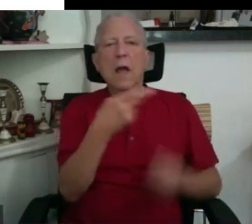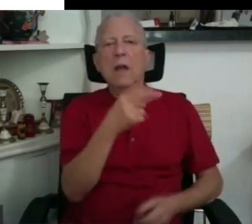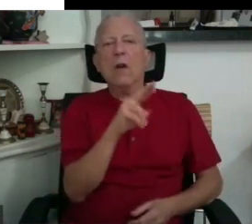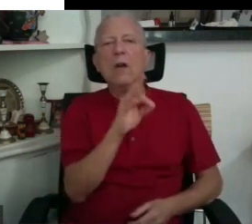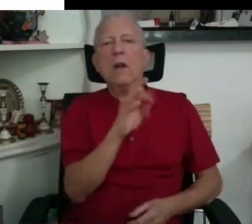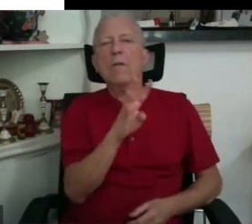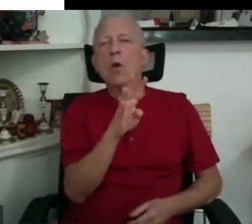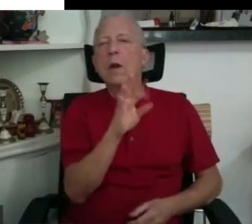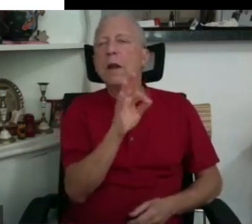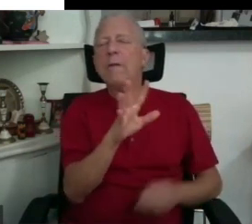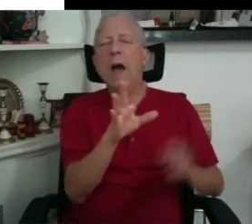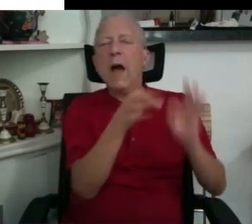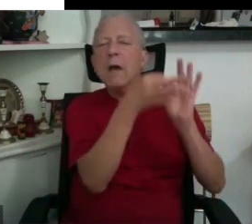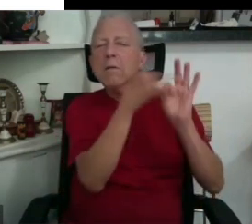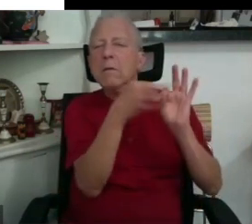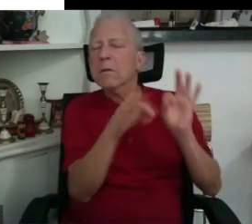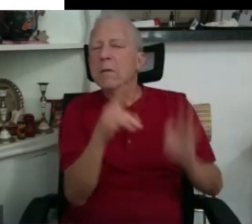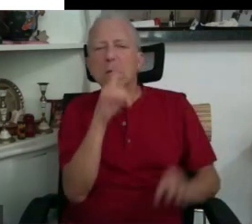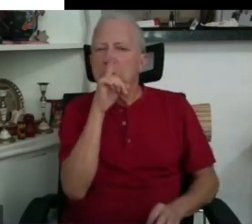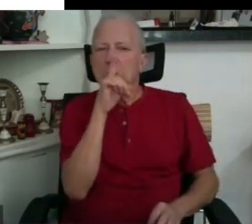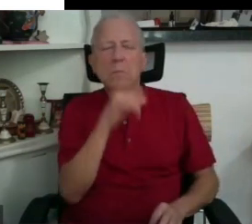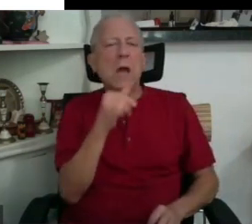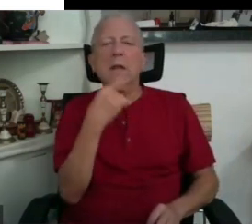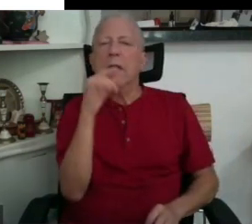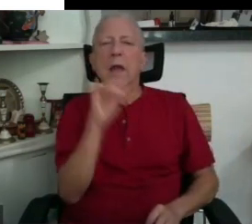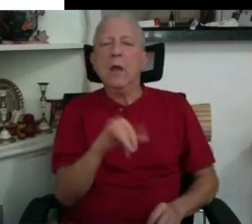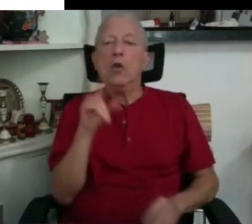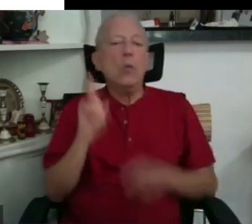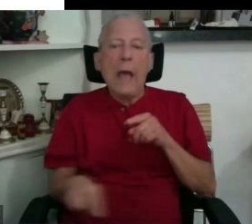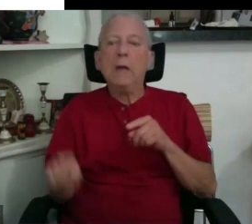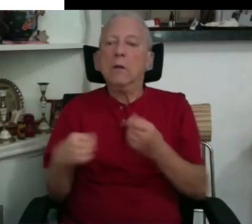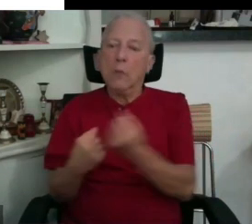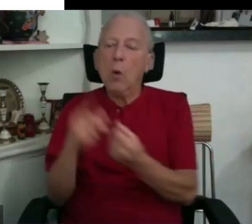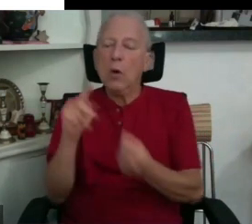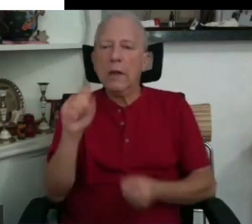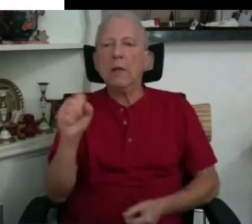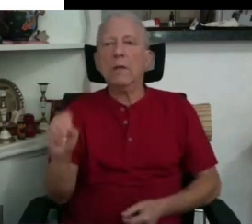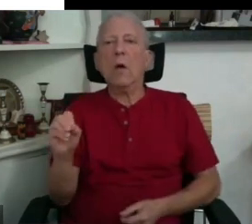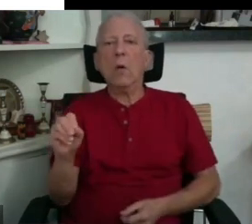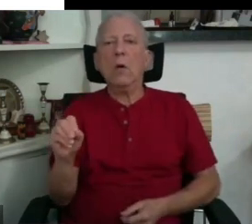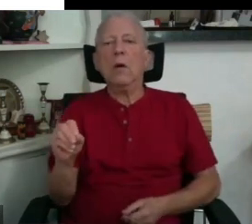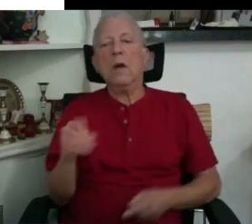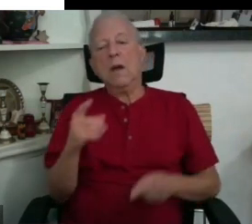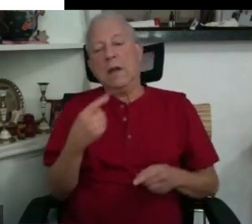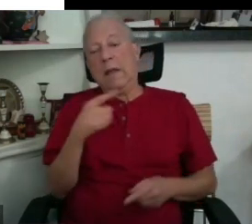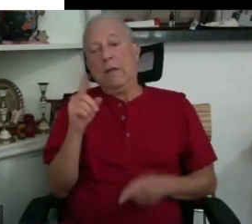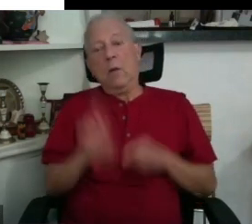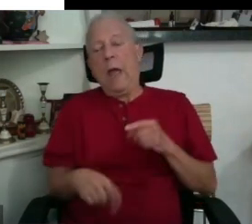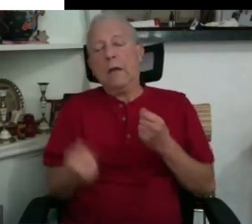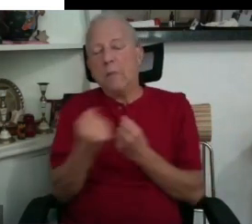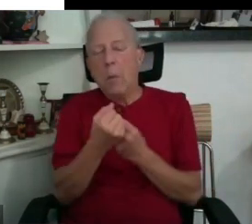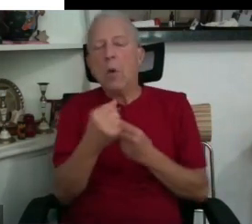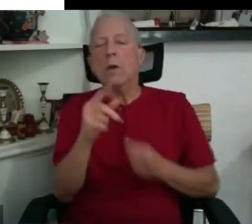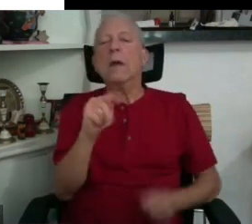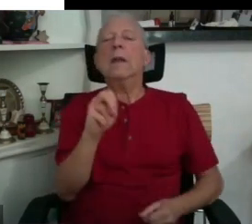says. It doesn't say that like you can't support TSOs. It says you can't support terrorist organizations.